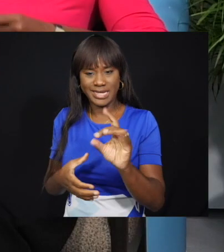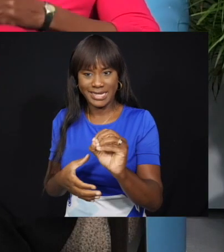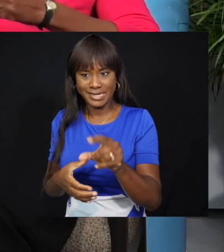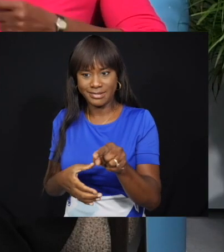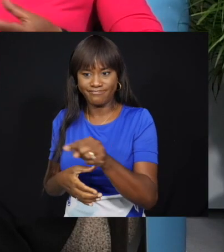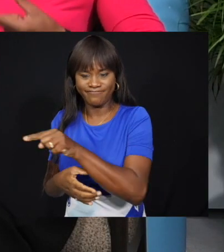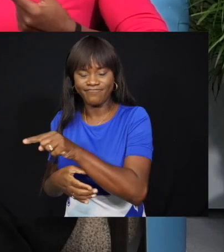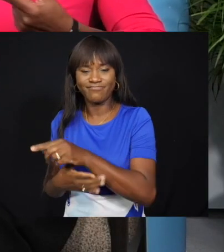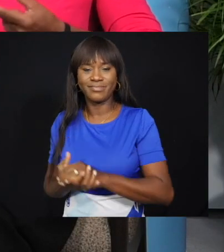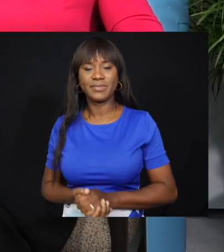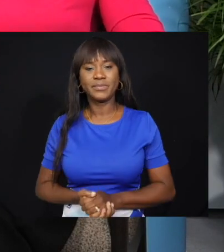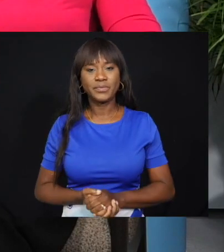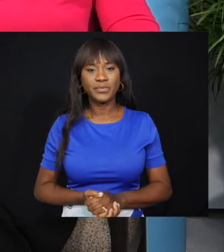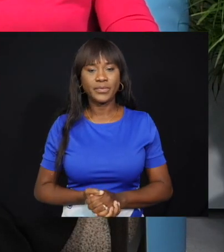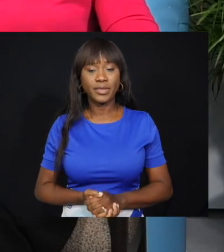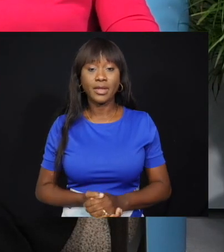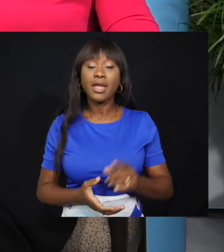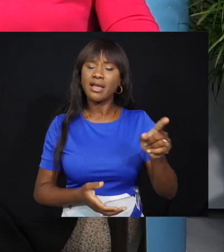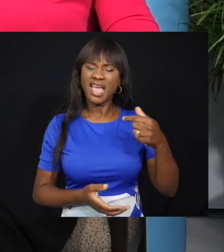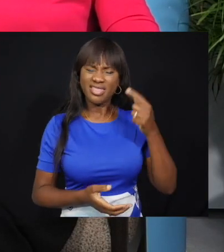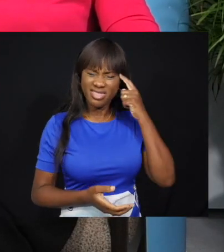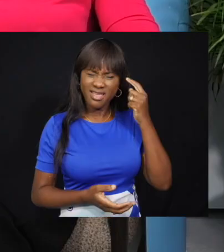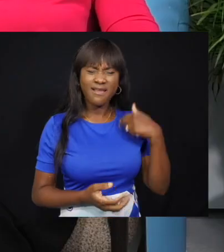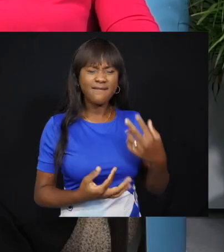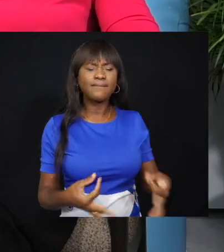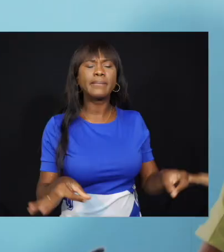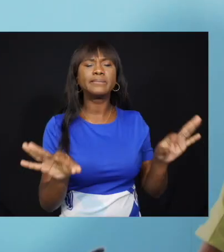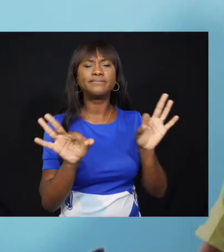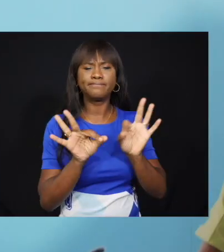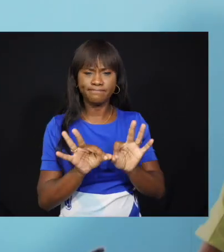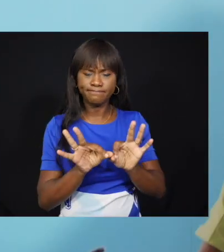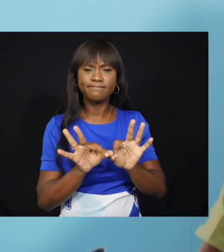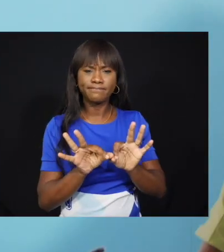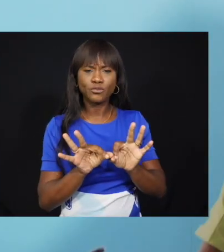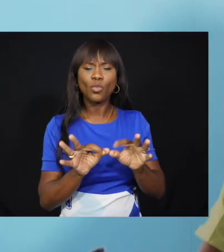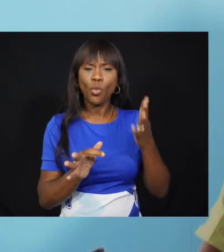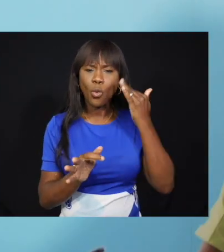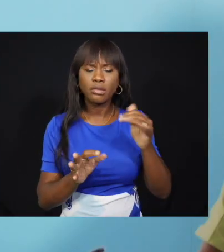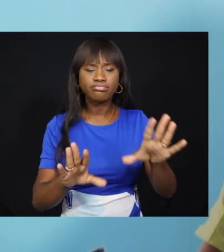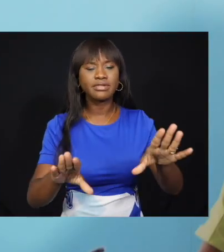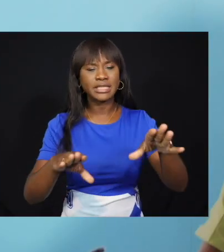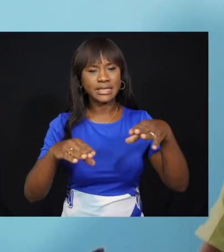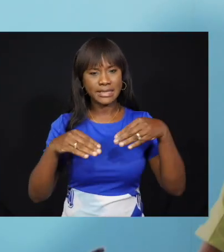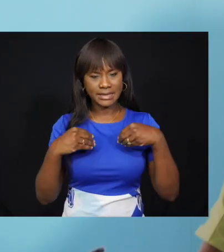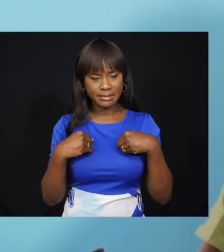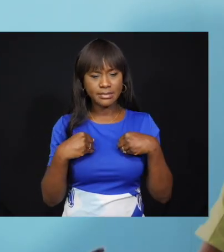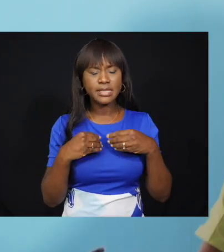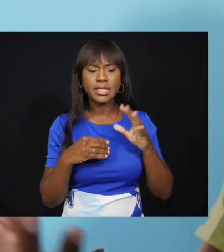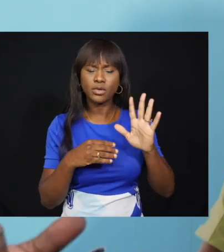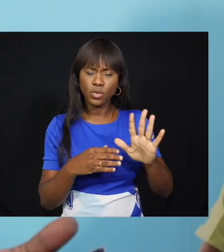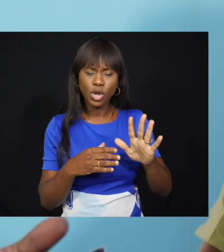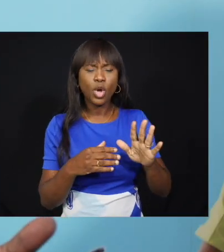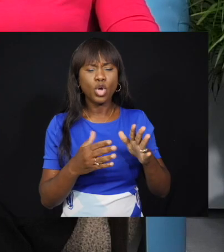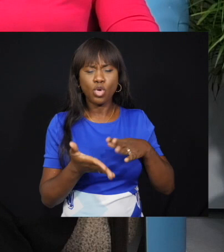there? Because they are the parents. And I think that there's a value in that when it comes to embracing and